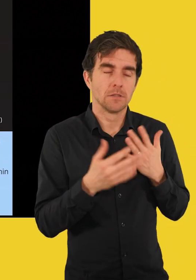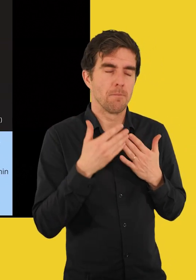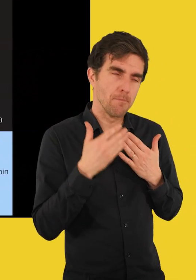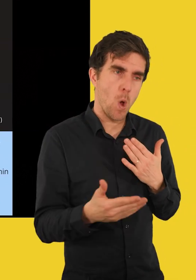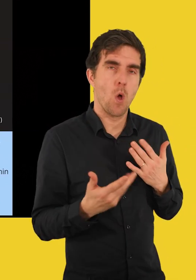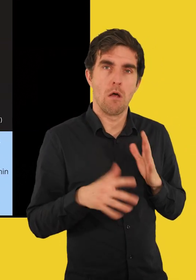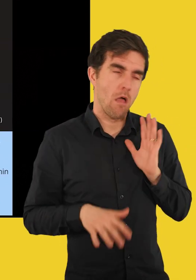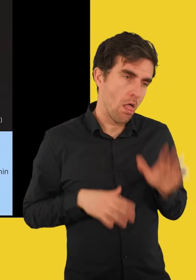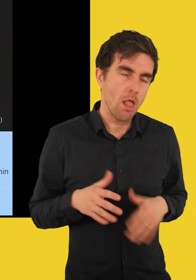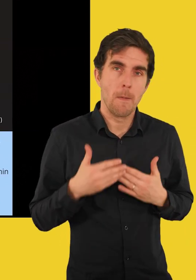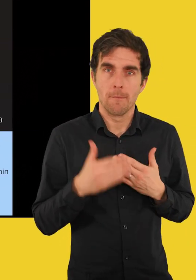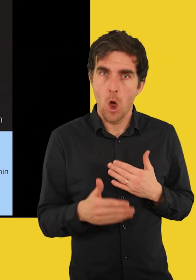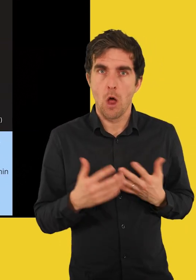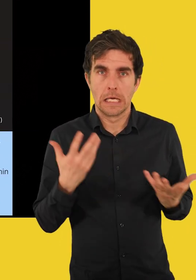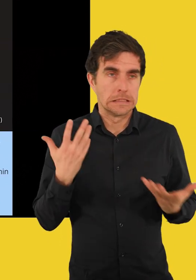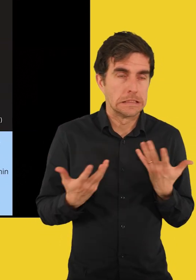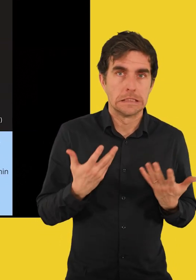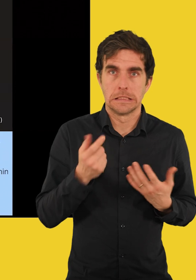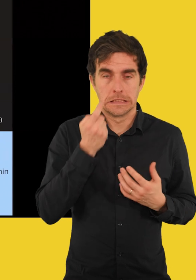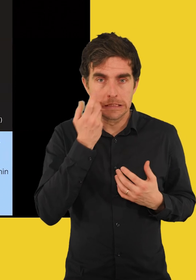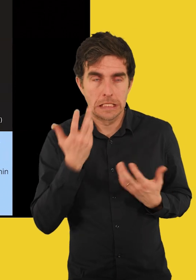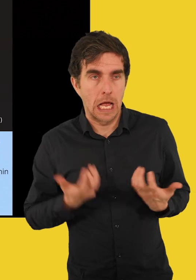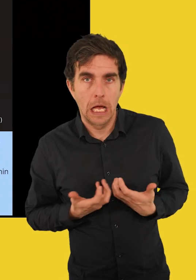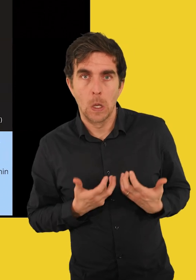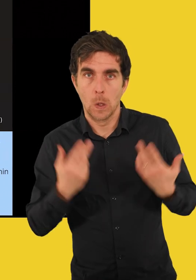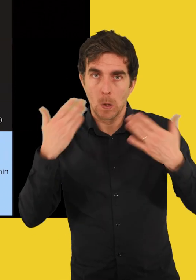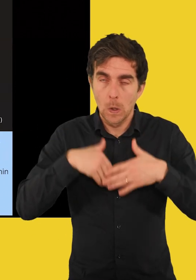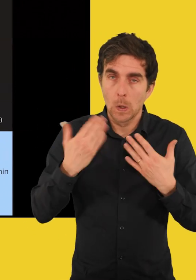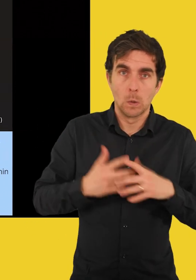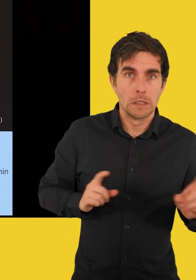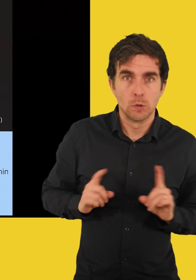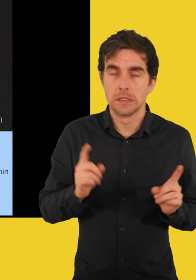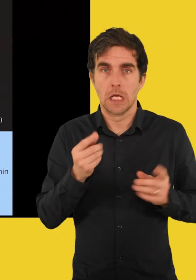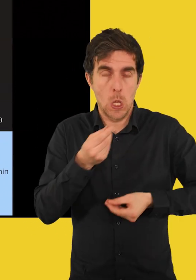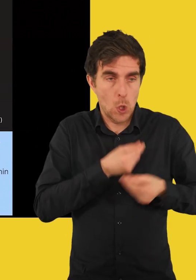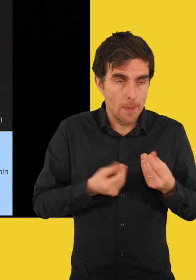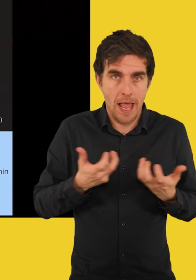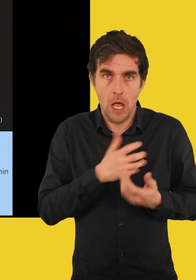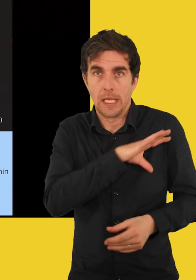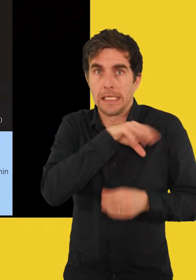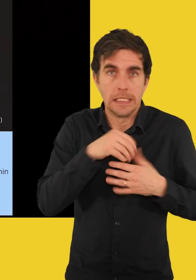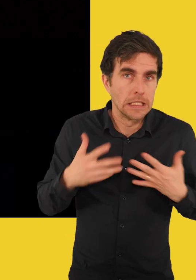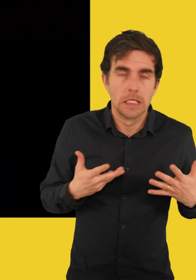likely to be exploited within work or excluded from safe or just economic participation.